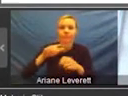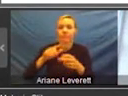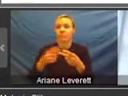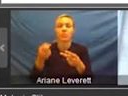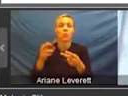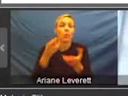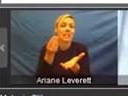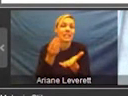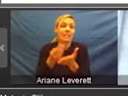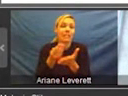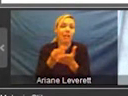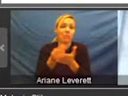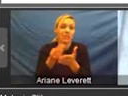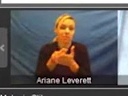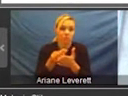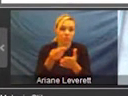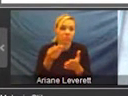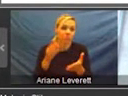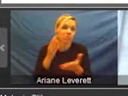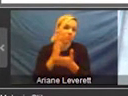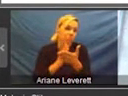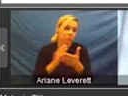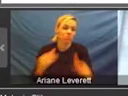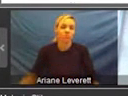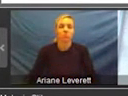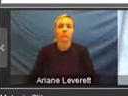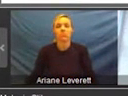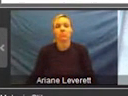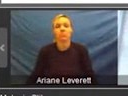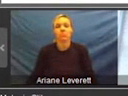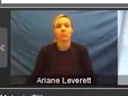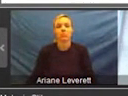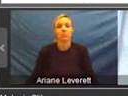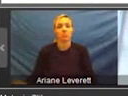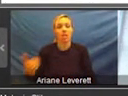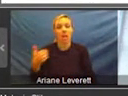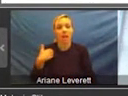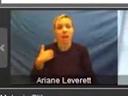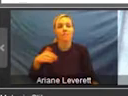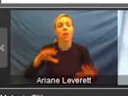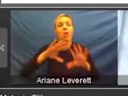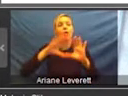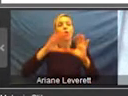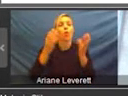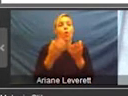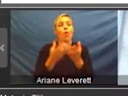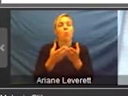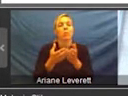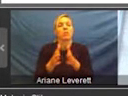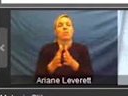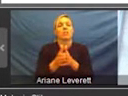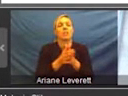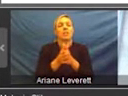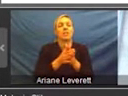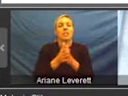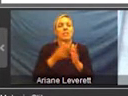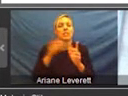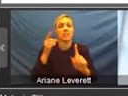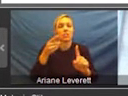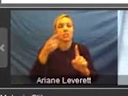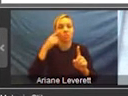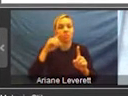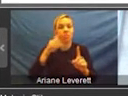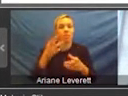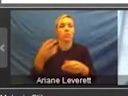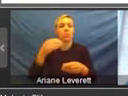So there are exceptions, like the Global Initiative for Inclusive ICTs, which does recognize the